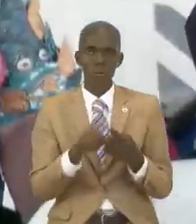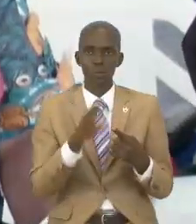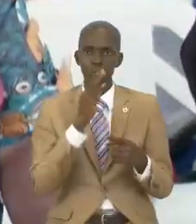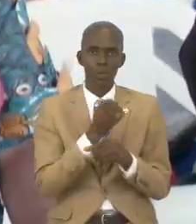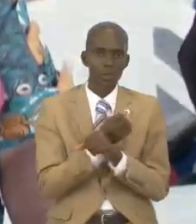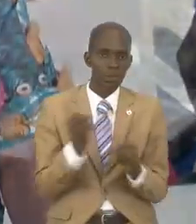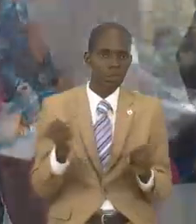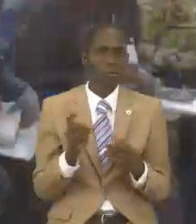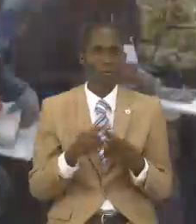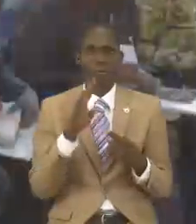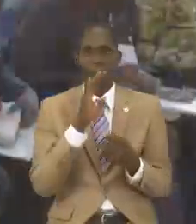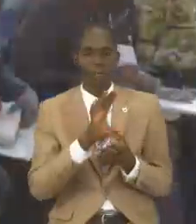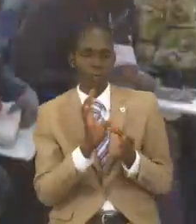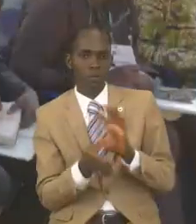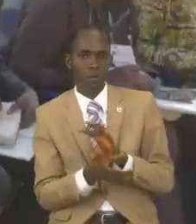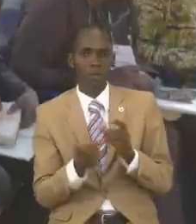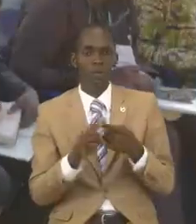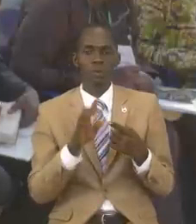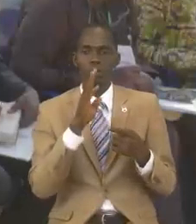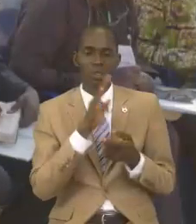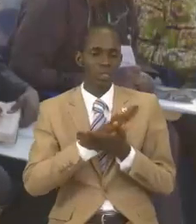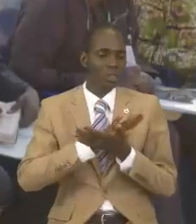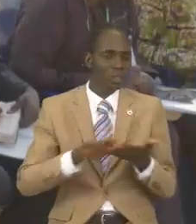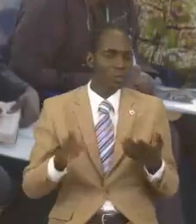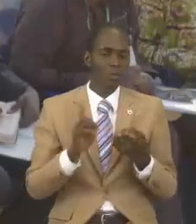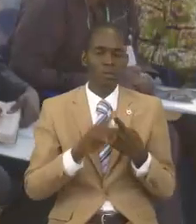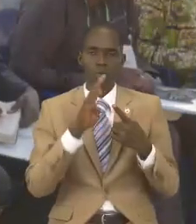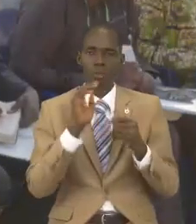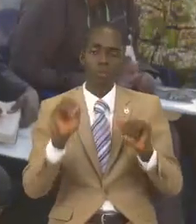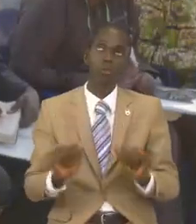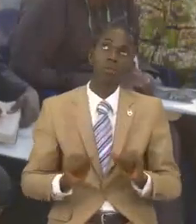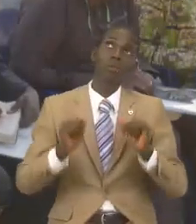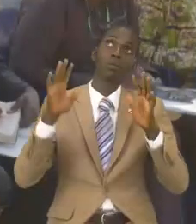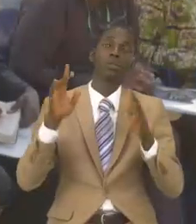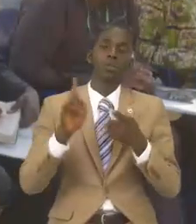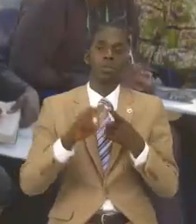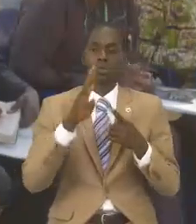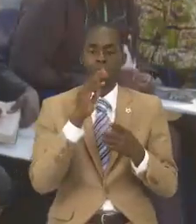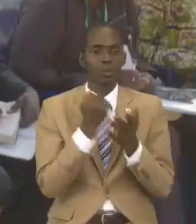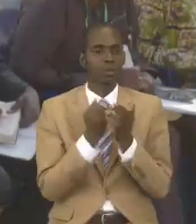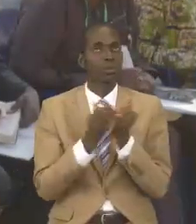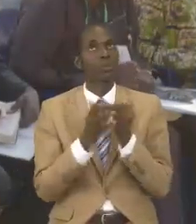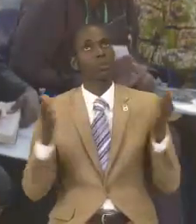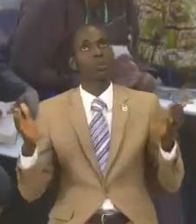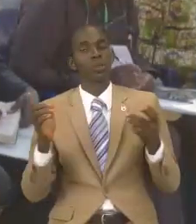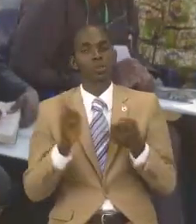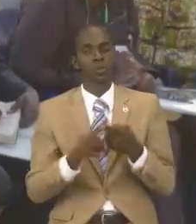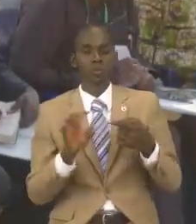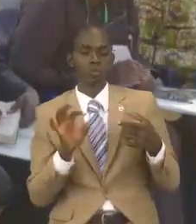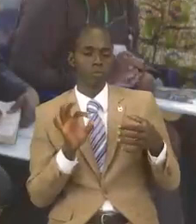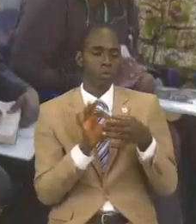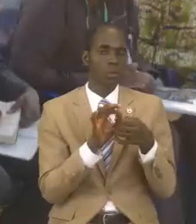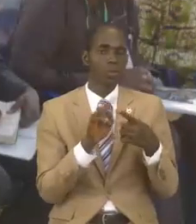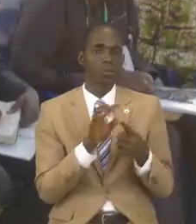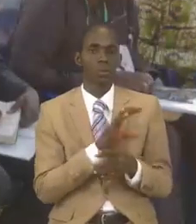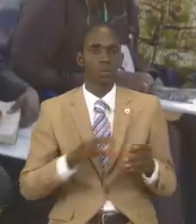converted, cleansed, consecrated, crucified, cleaving to Christ. You've